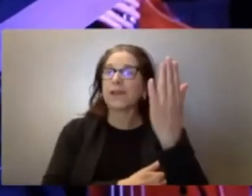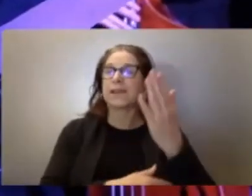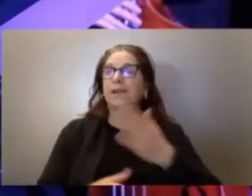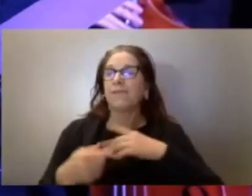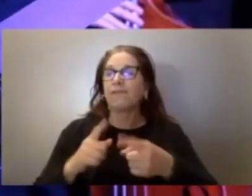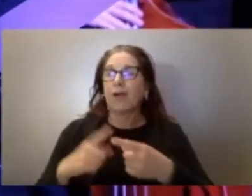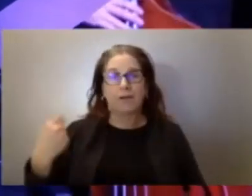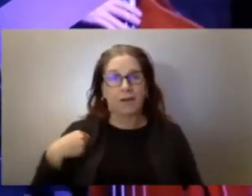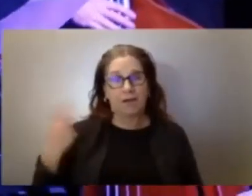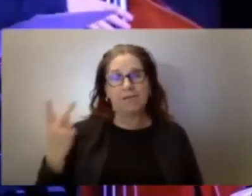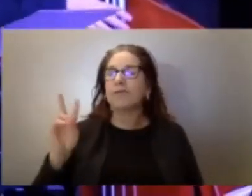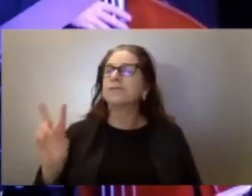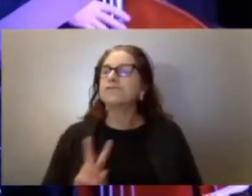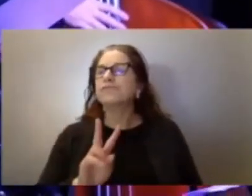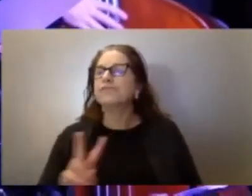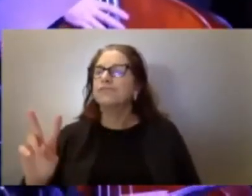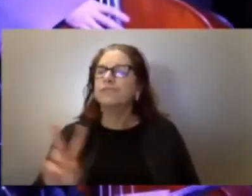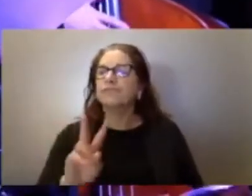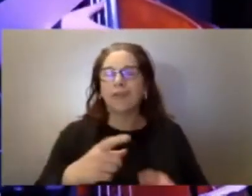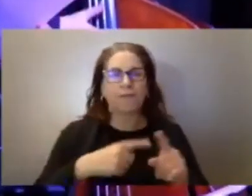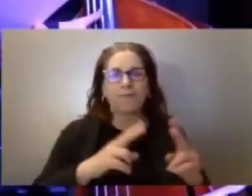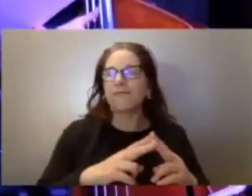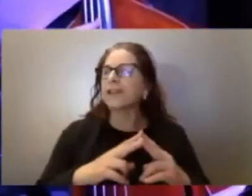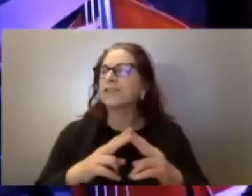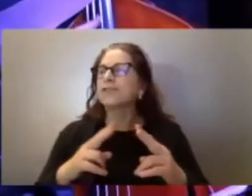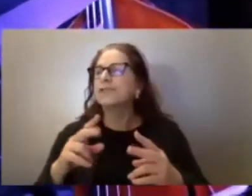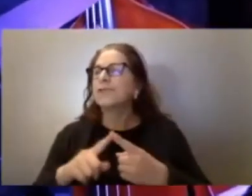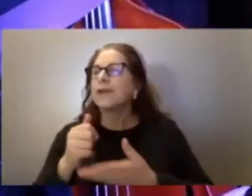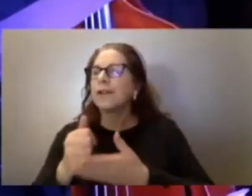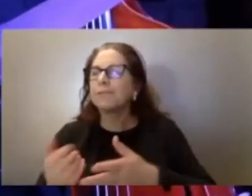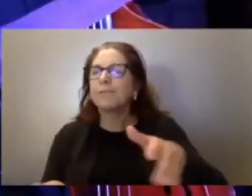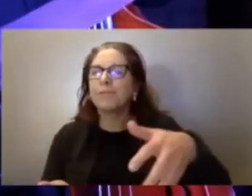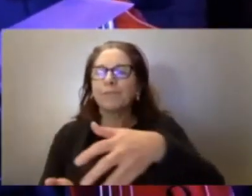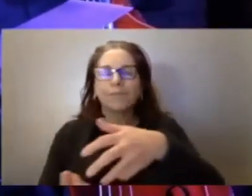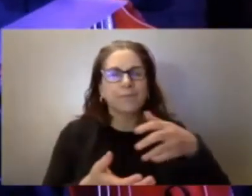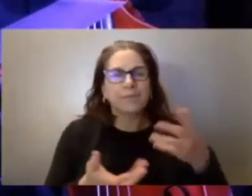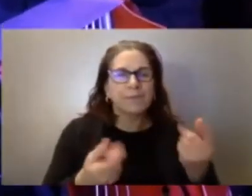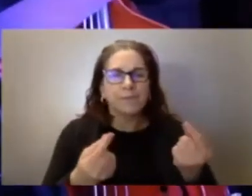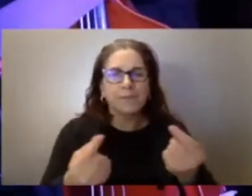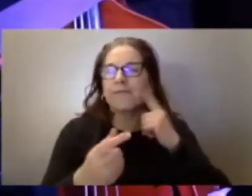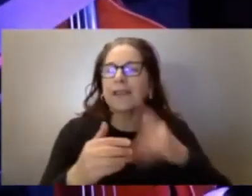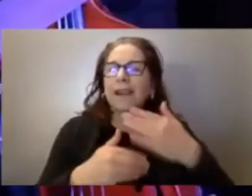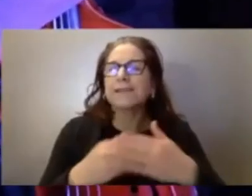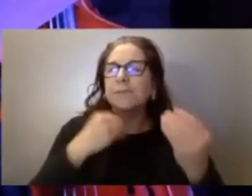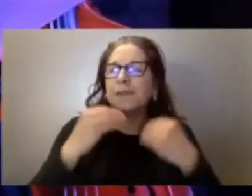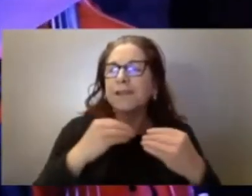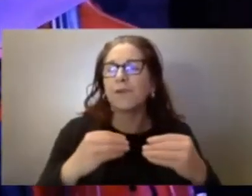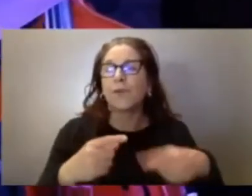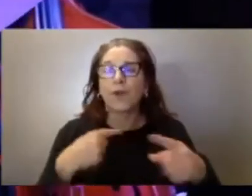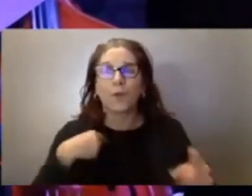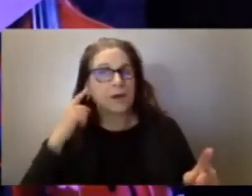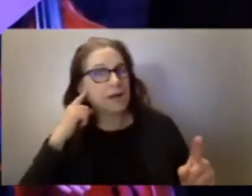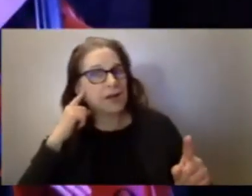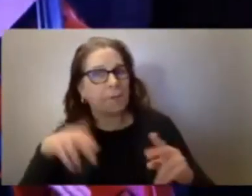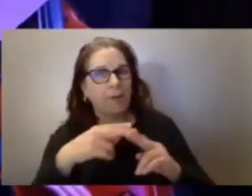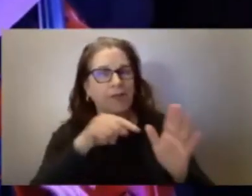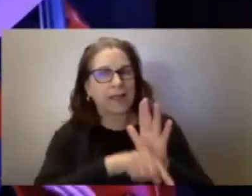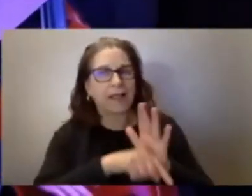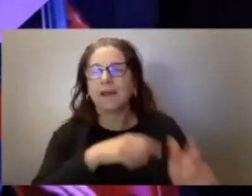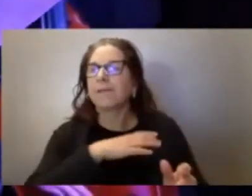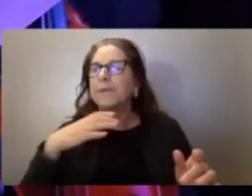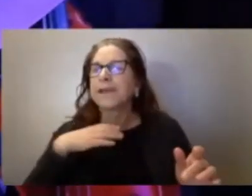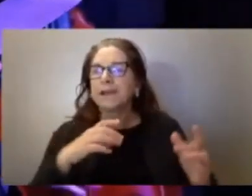be. The next morning, my friend and I have walked down from the village to help gather for the next meal when we hear